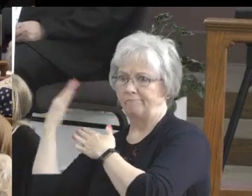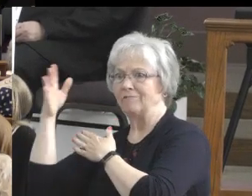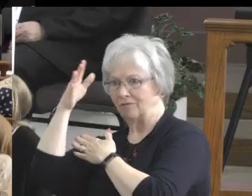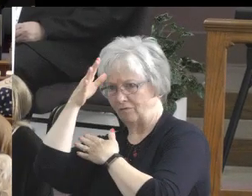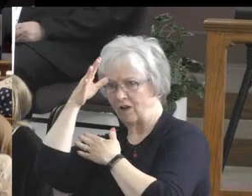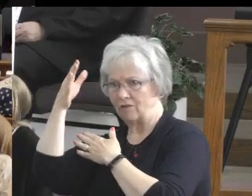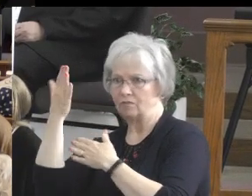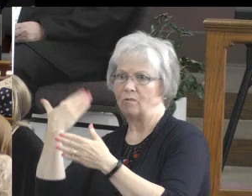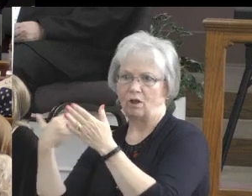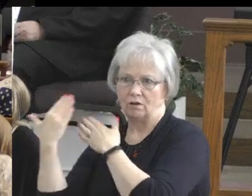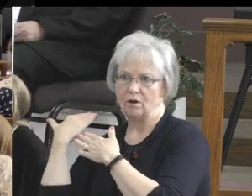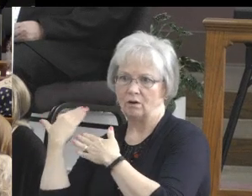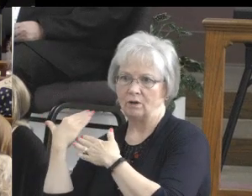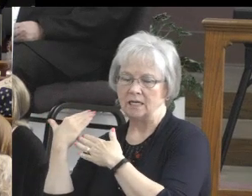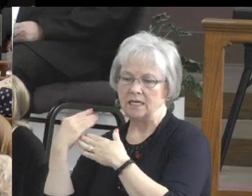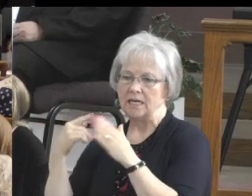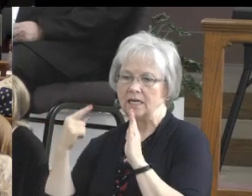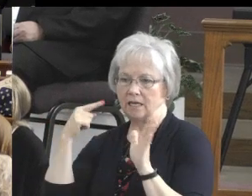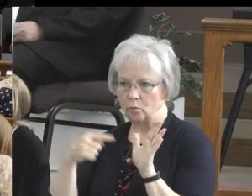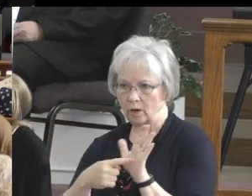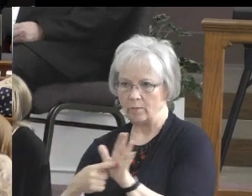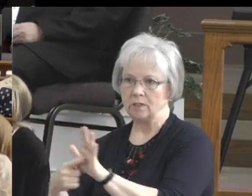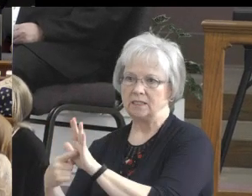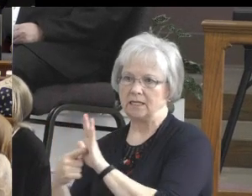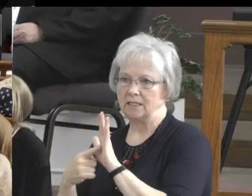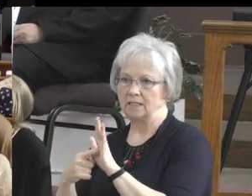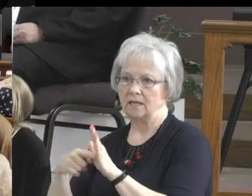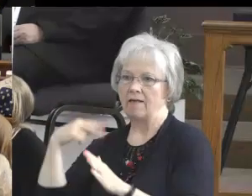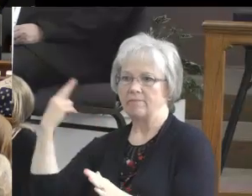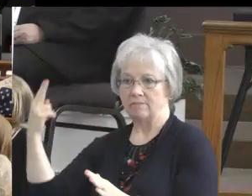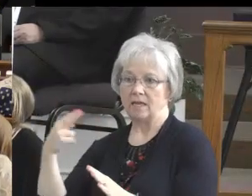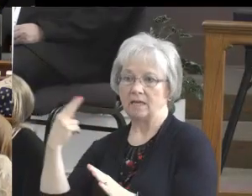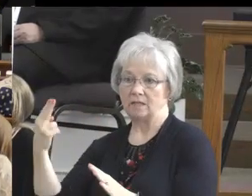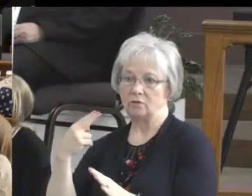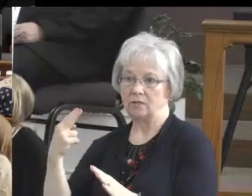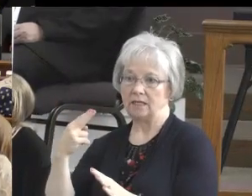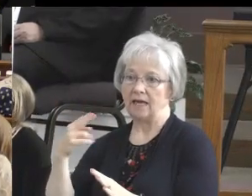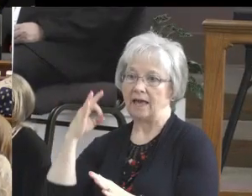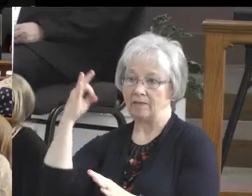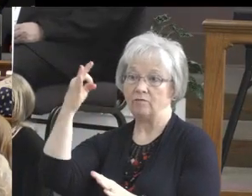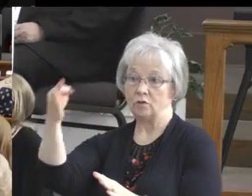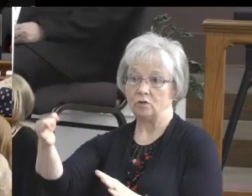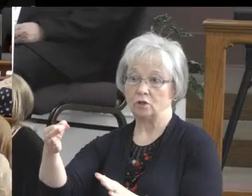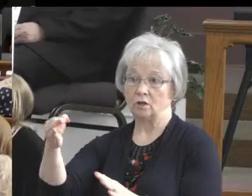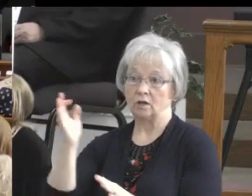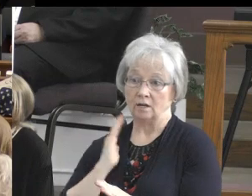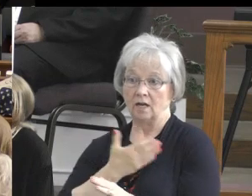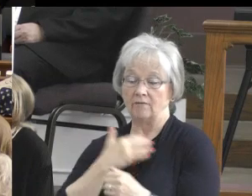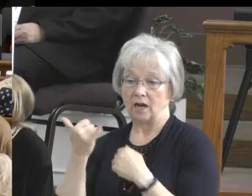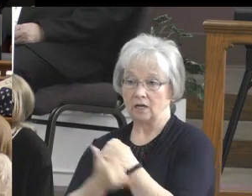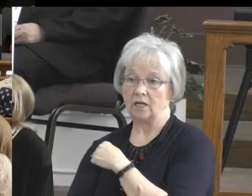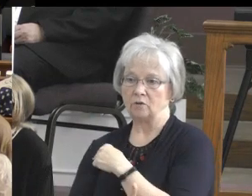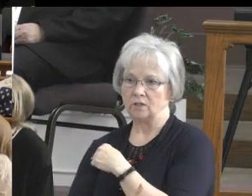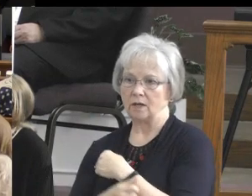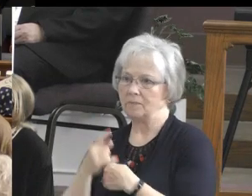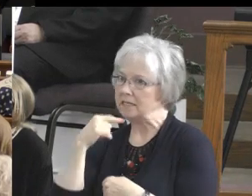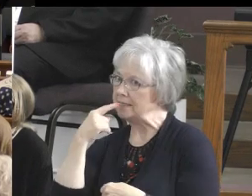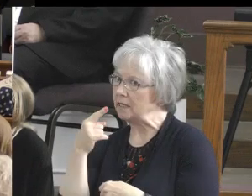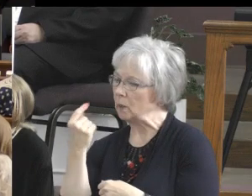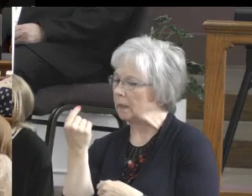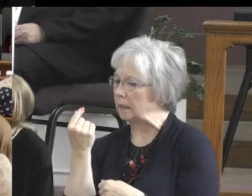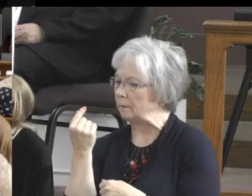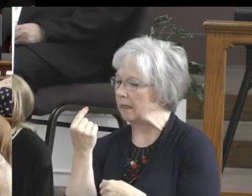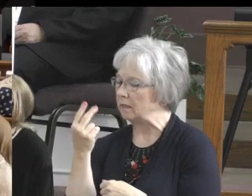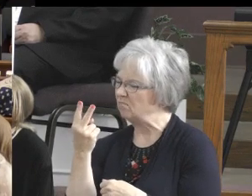represents the history and the future of our country. And so I want to tell you a couple things about this flag,